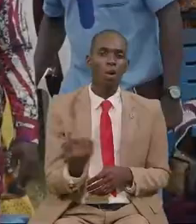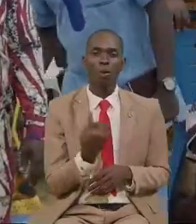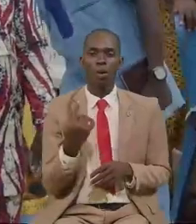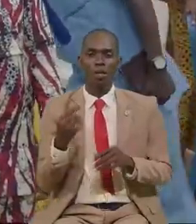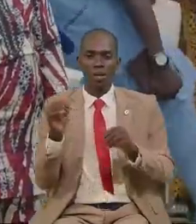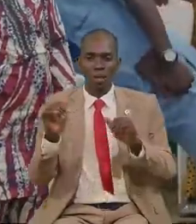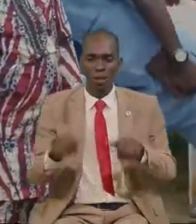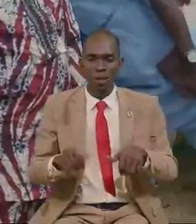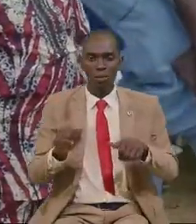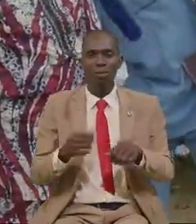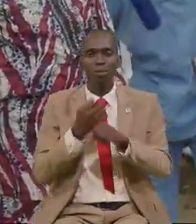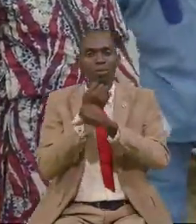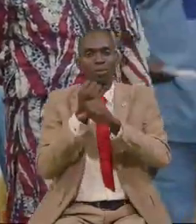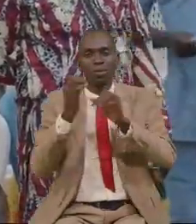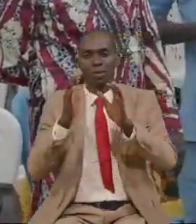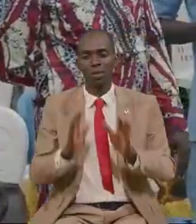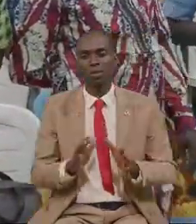Savior.